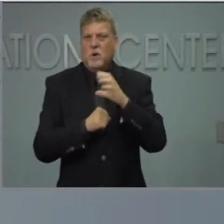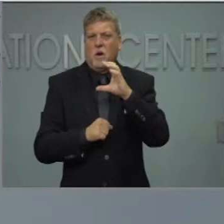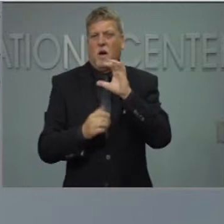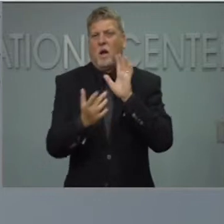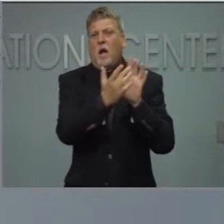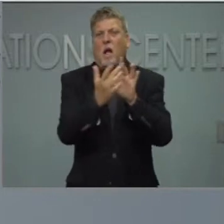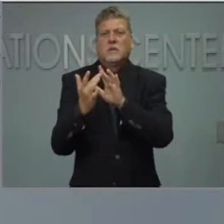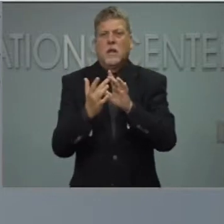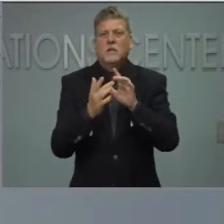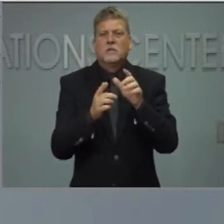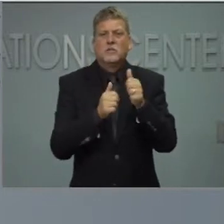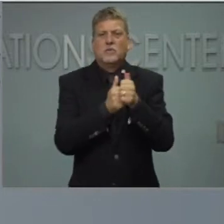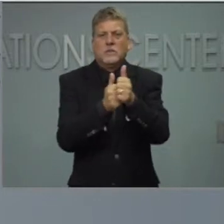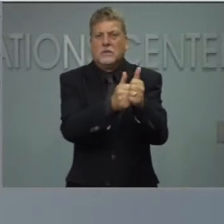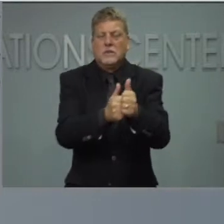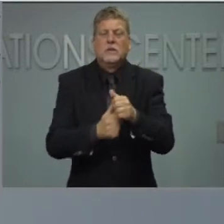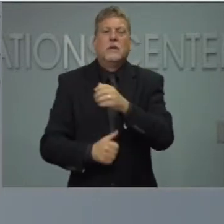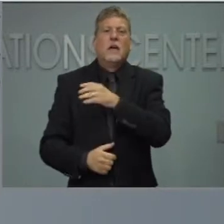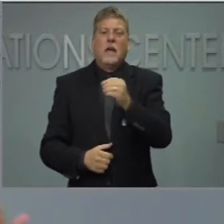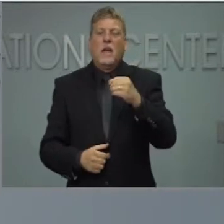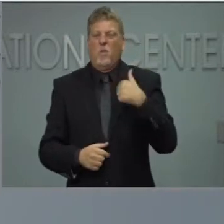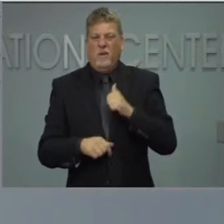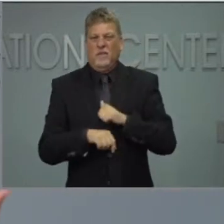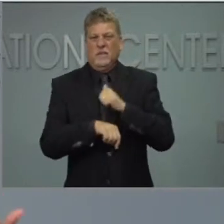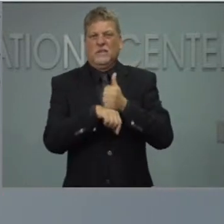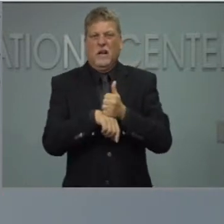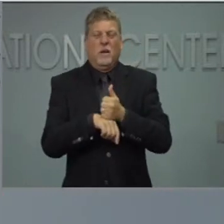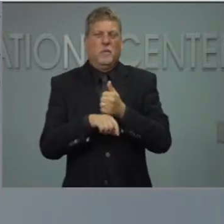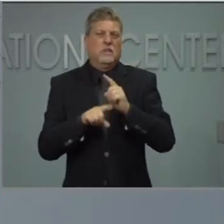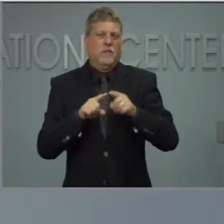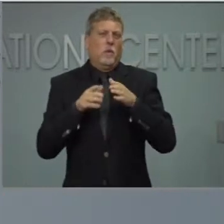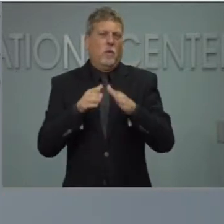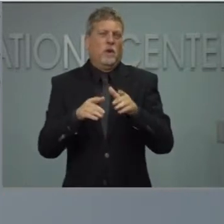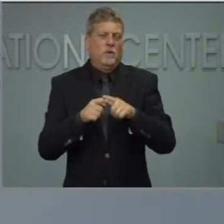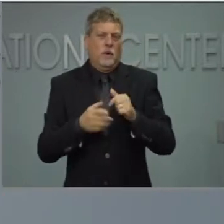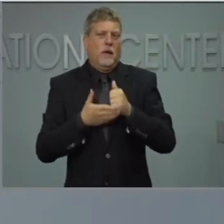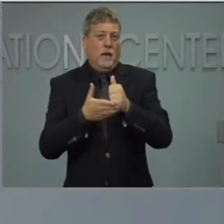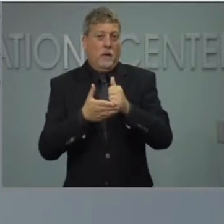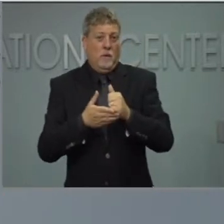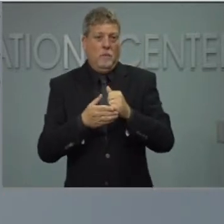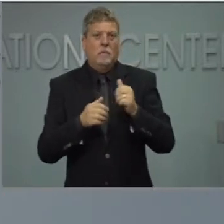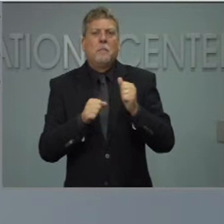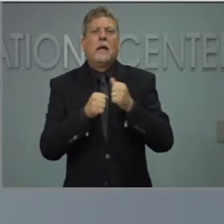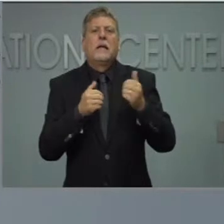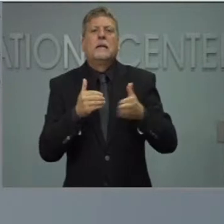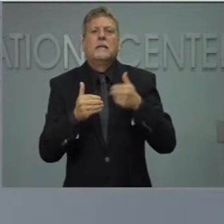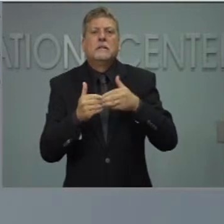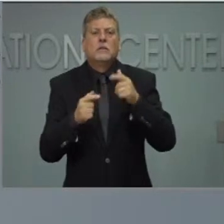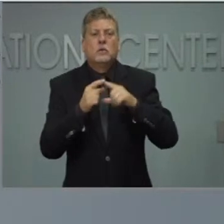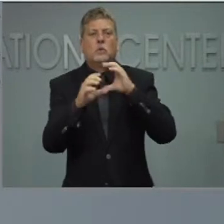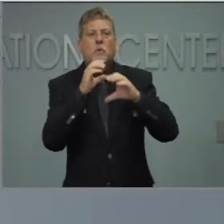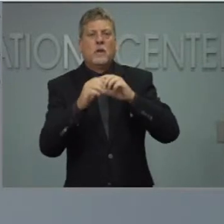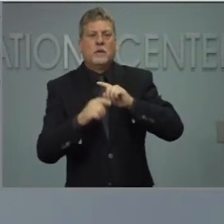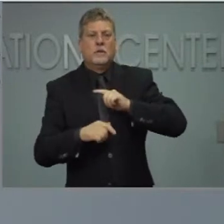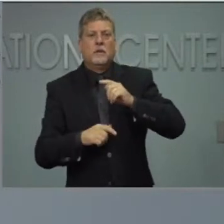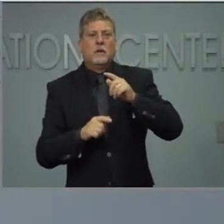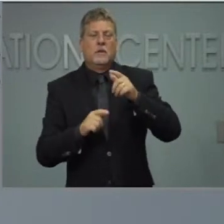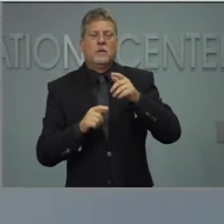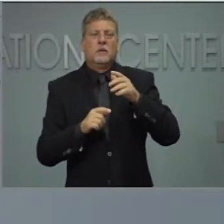put in some additional protocols to help use text messages and other electronic means of communication and doing